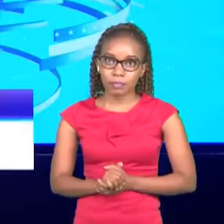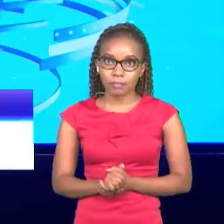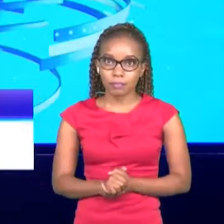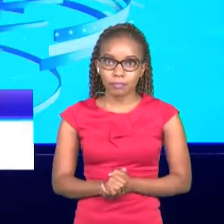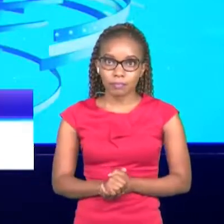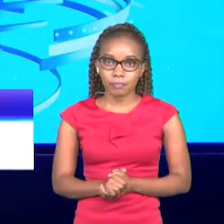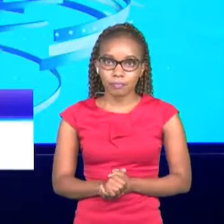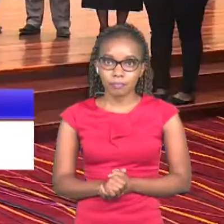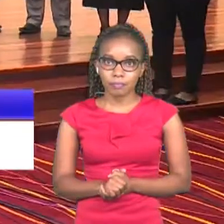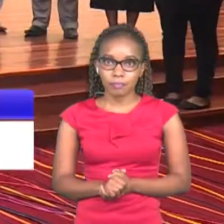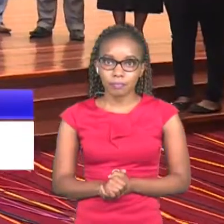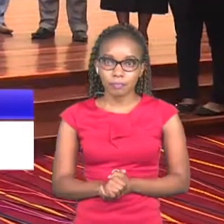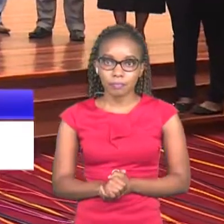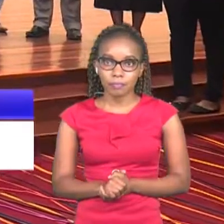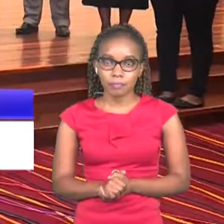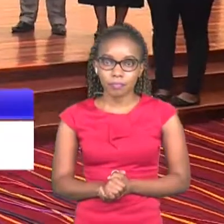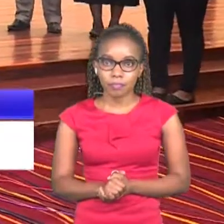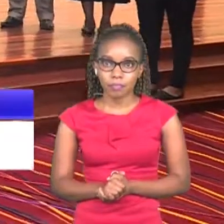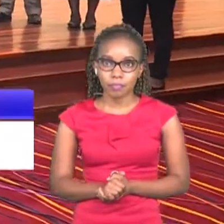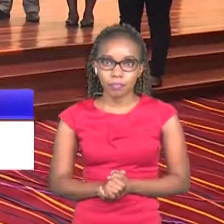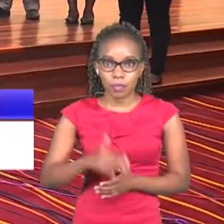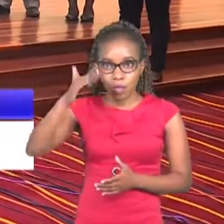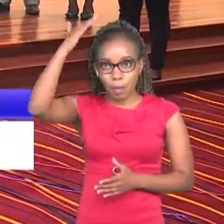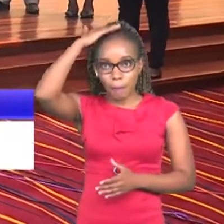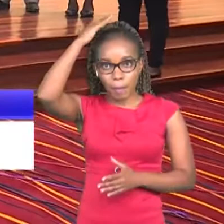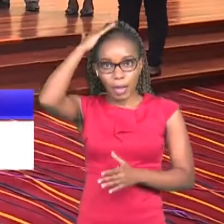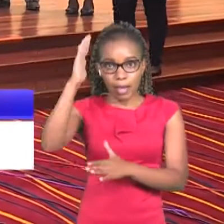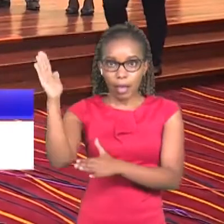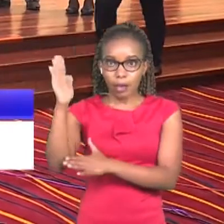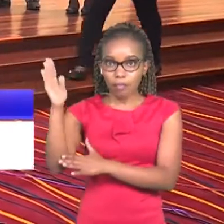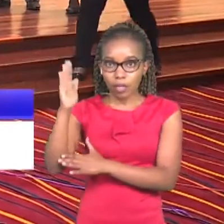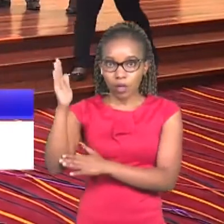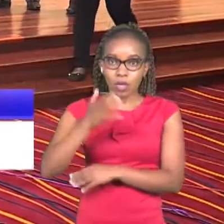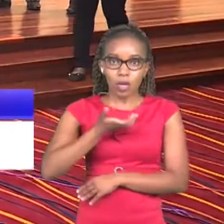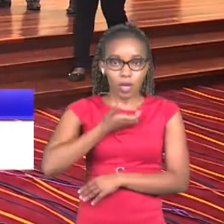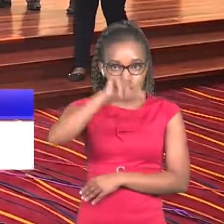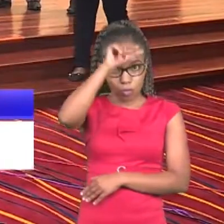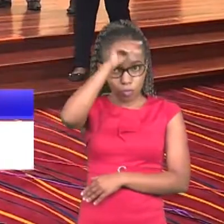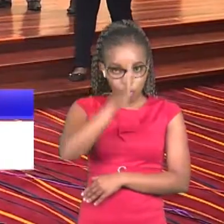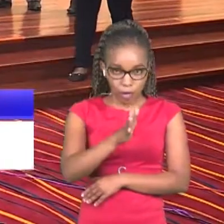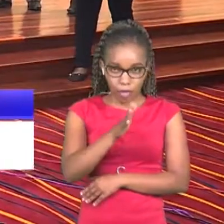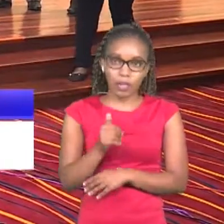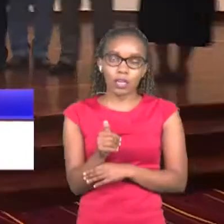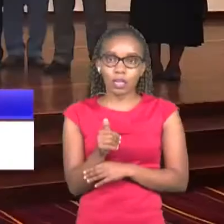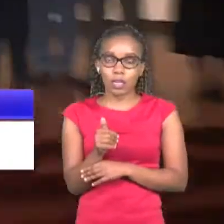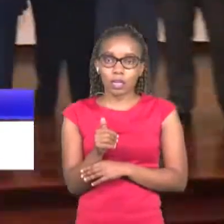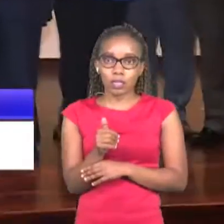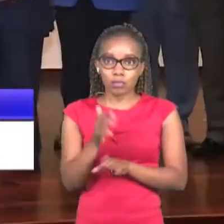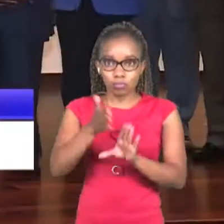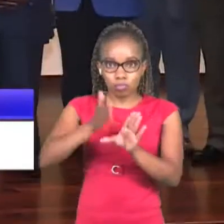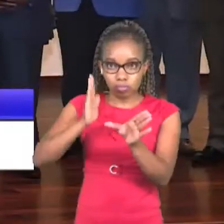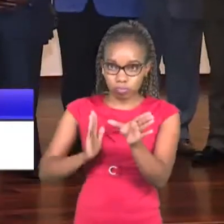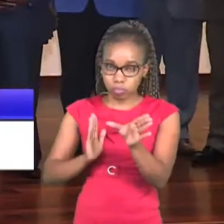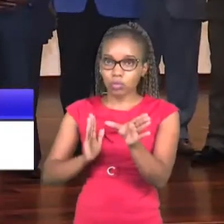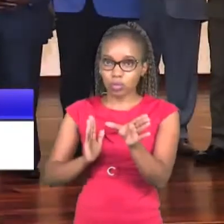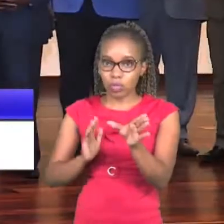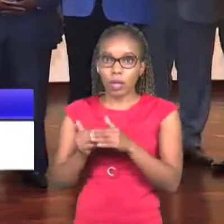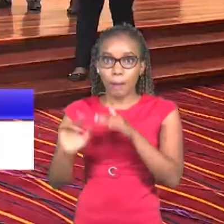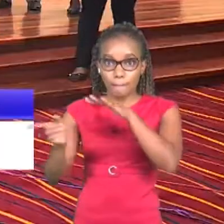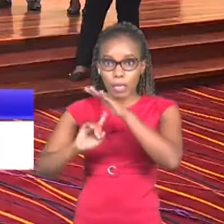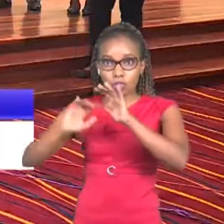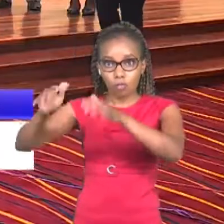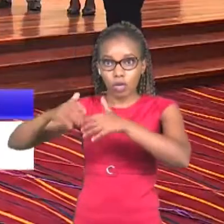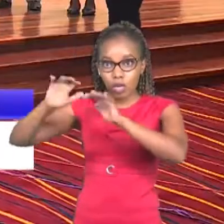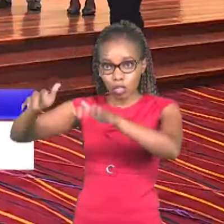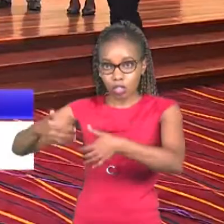details. Monday afternoon, the Council of Governors strongly condemned the proposed tea regulations by the Ministry of